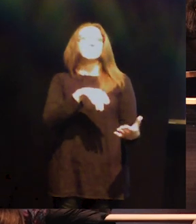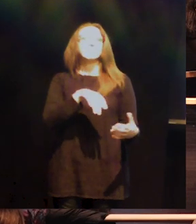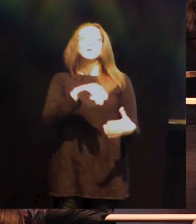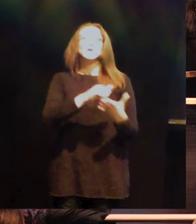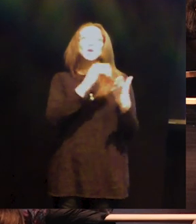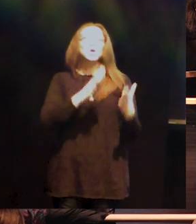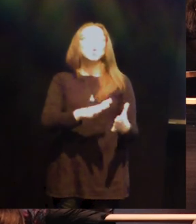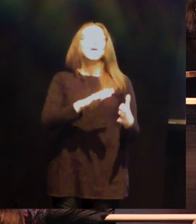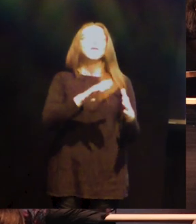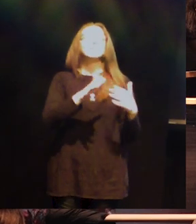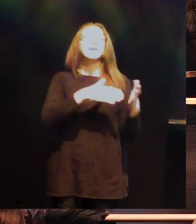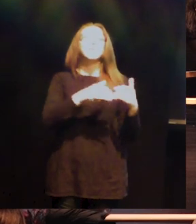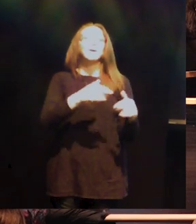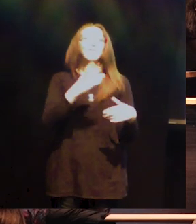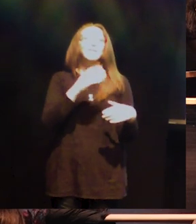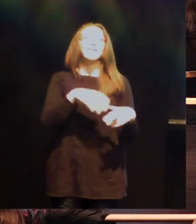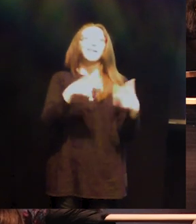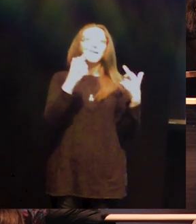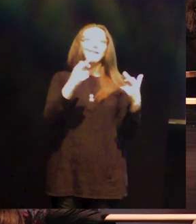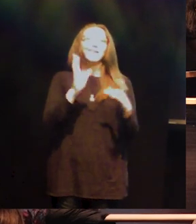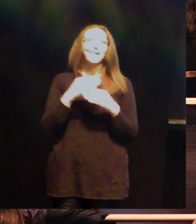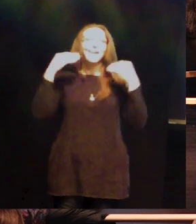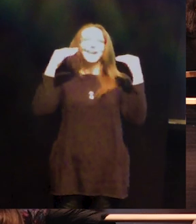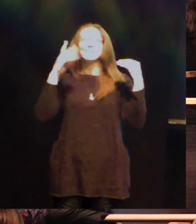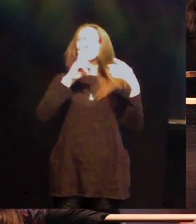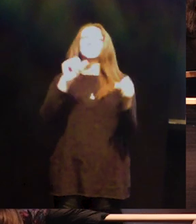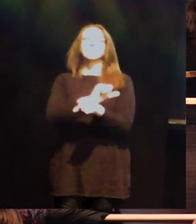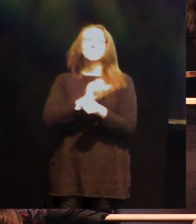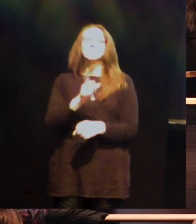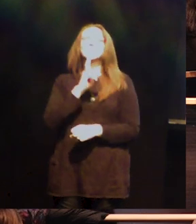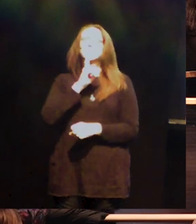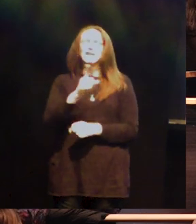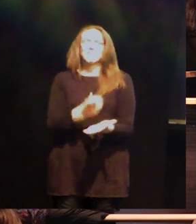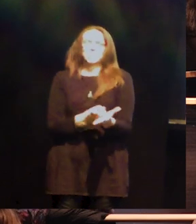they're flipping you the bird or they're smiling at you, you know it's real. And I think you captured so many,